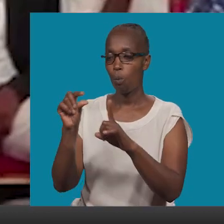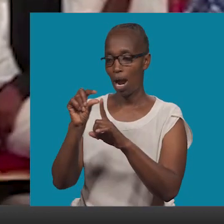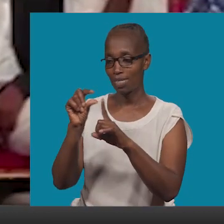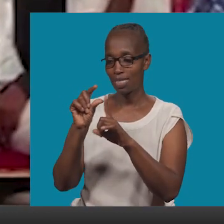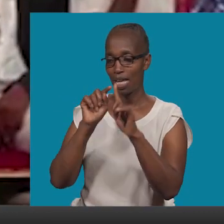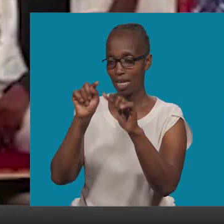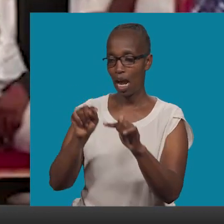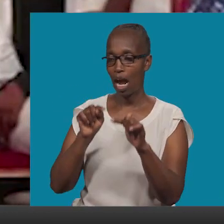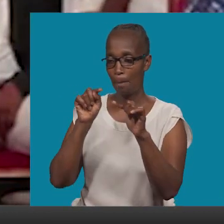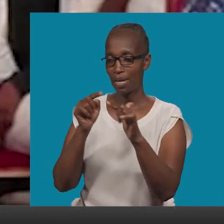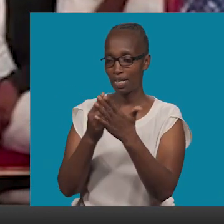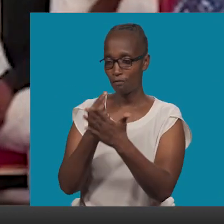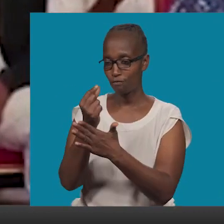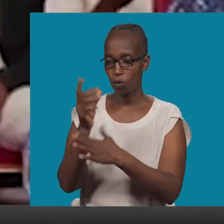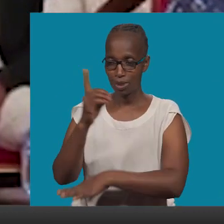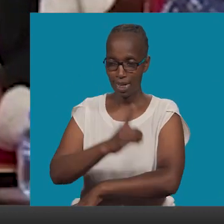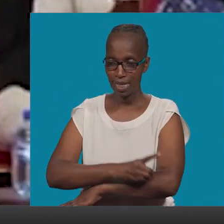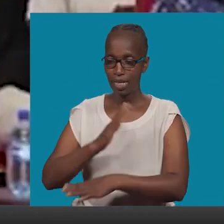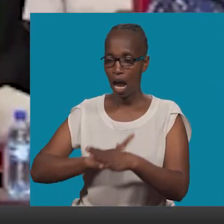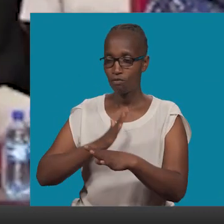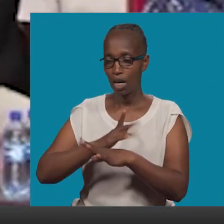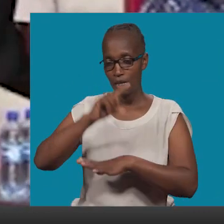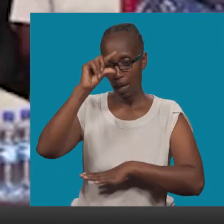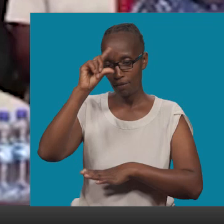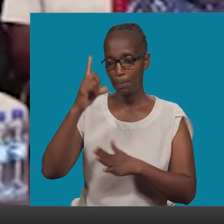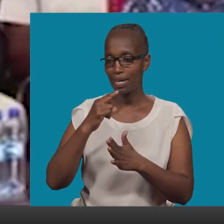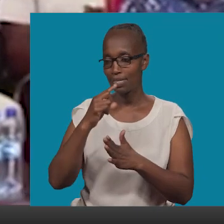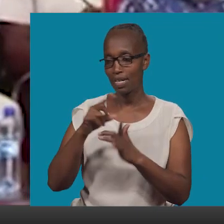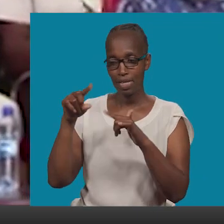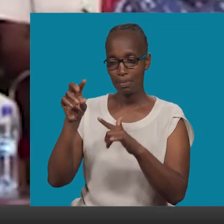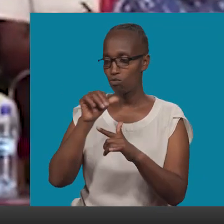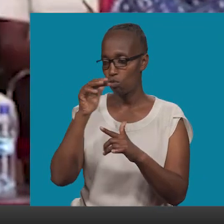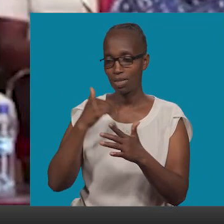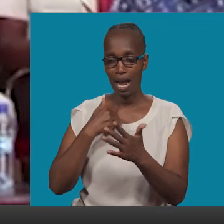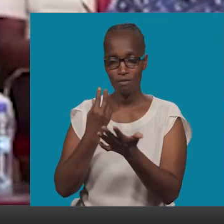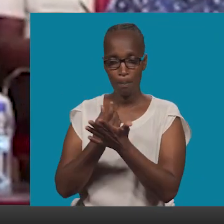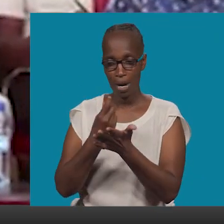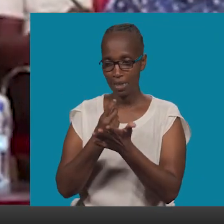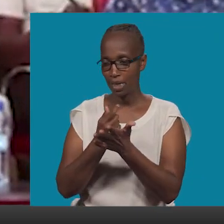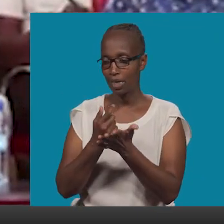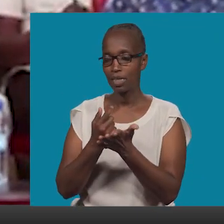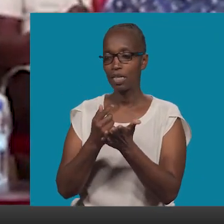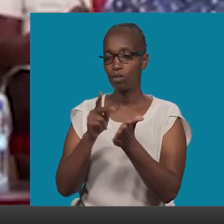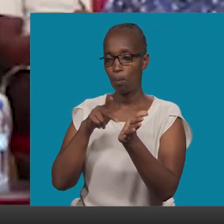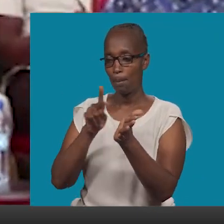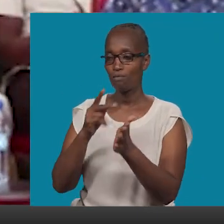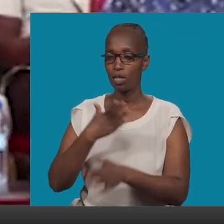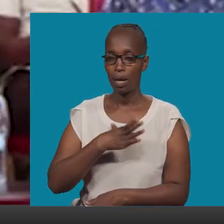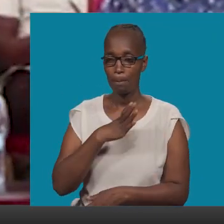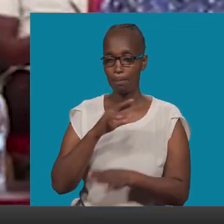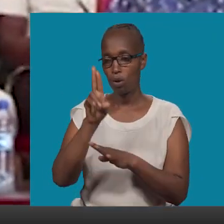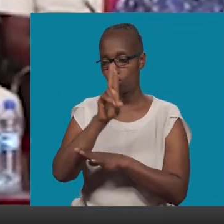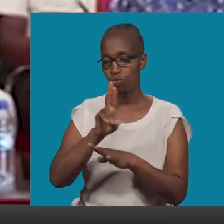Ni usemi unaojia siku chache tu baada ya waziri huyo kusema serikali haina pesa za kutosha kulipa bili za hospitali kwa